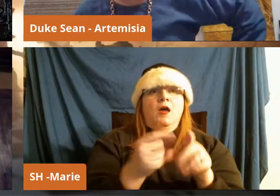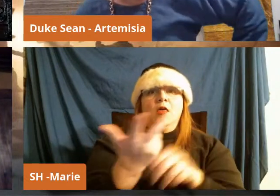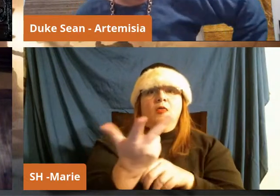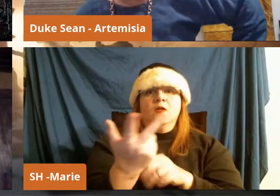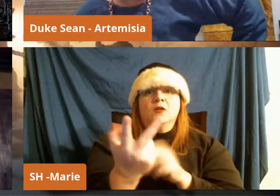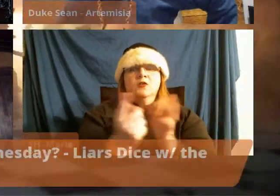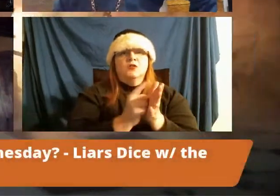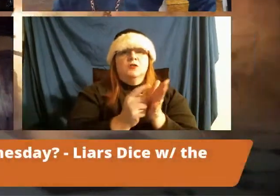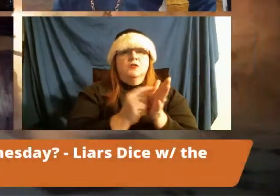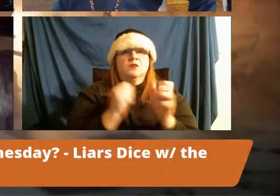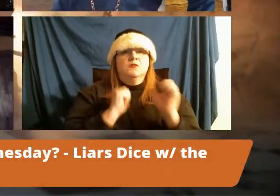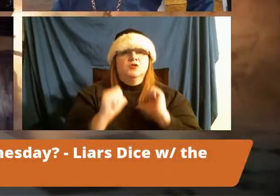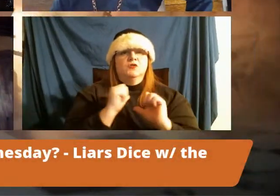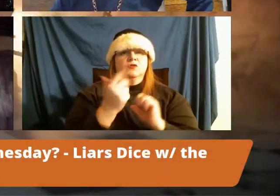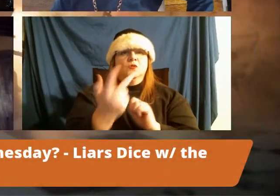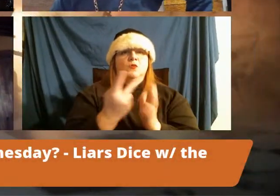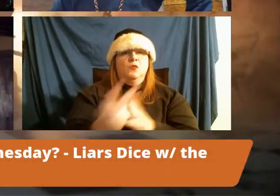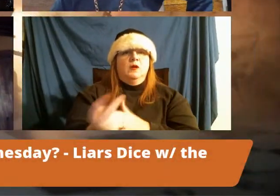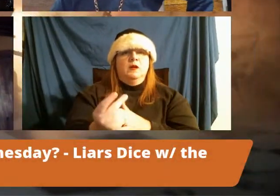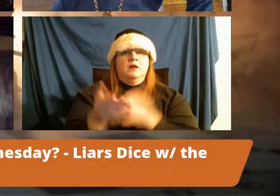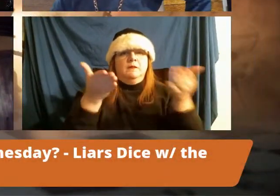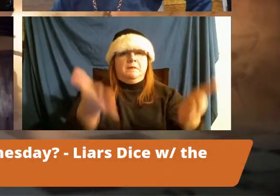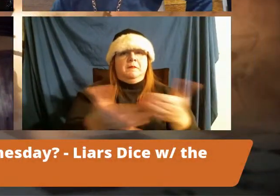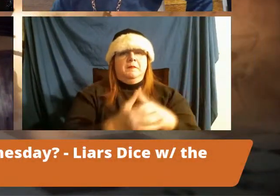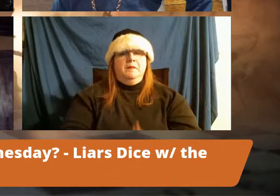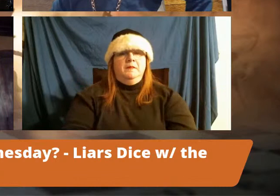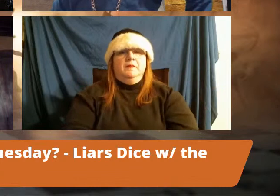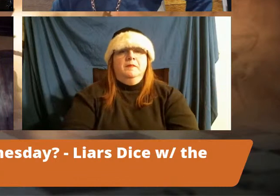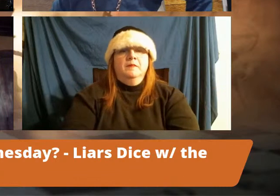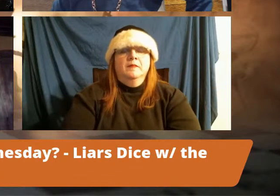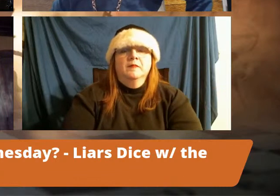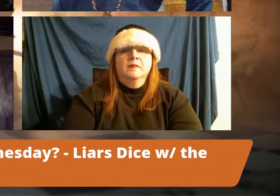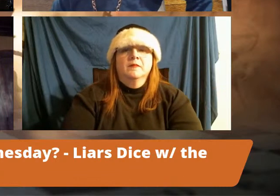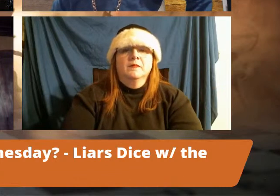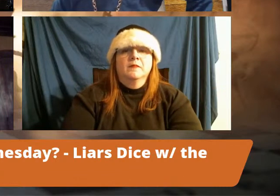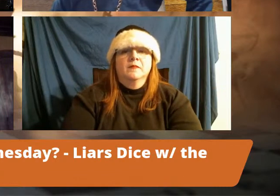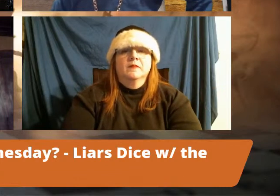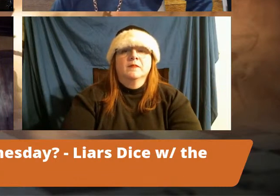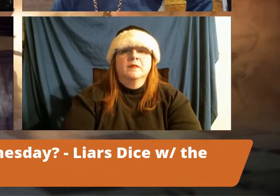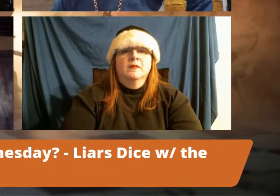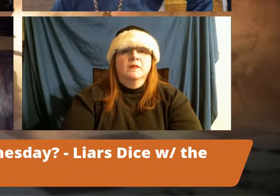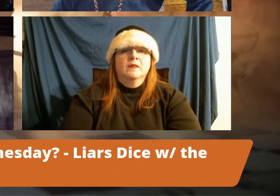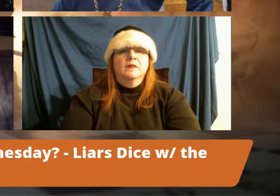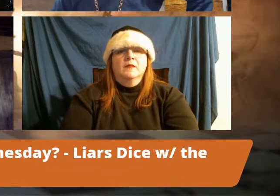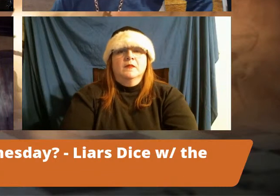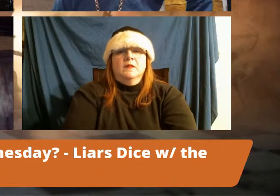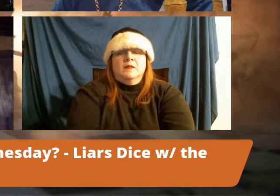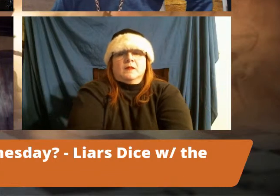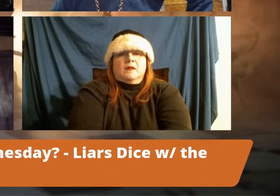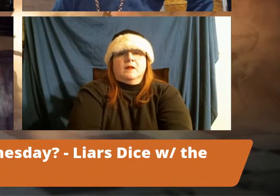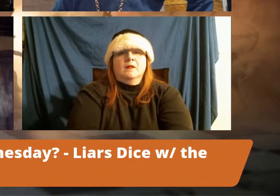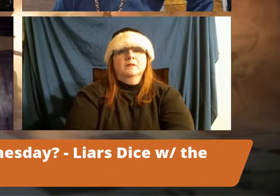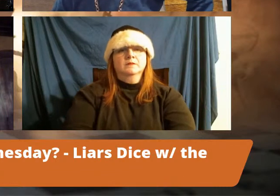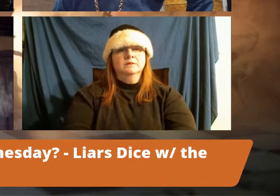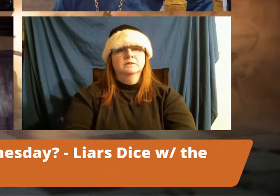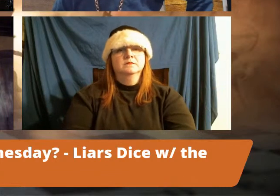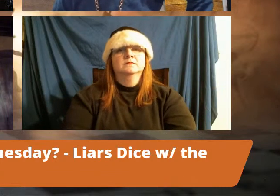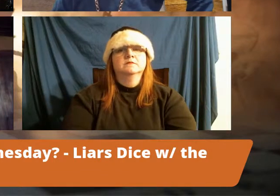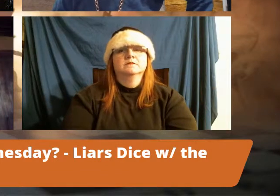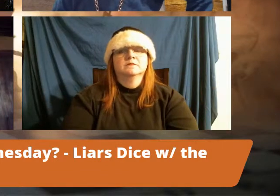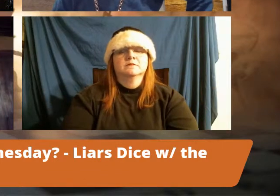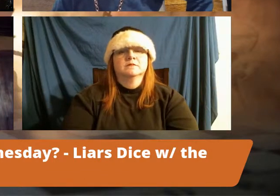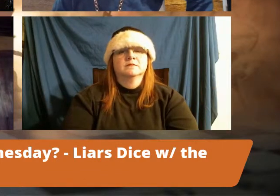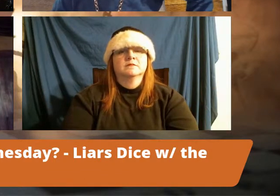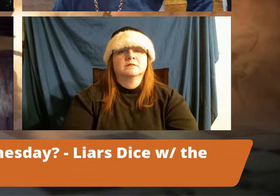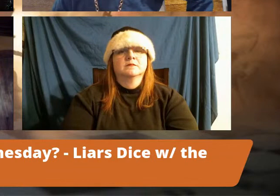a week now, just about. So coming up Wednesday, we have What You Playing Wednesday. I'll be joined for Liar's Dice with my